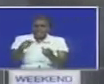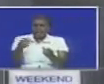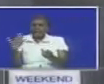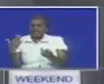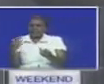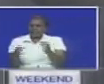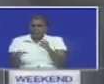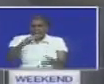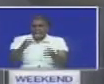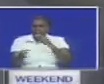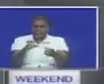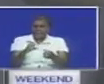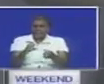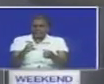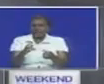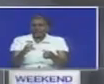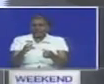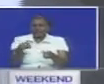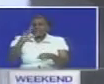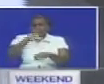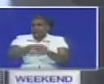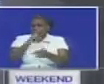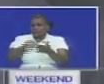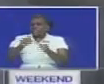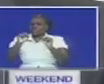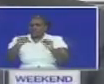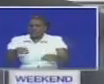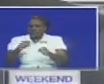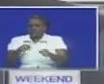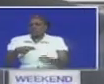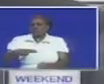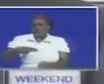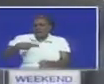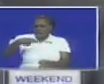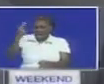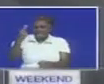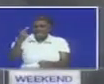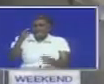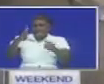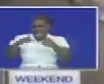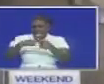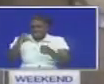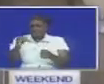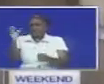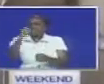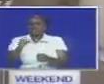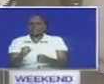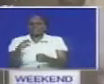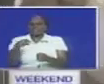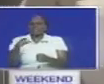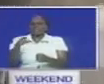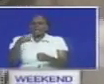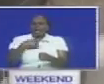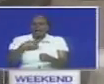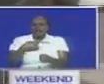lab setting. And we found out that we could actually get a very high yield of about 90%. This one, you actually have a